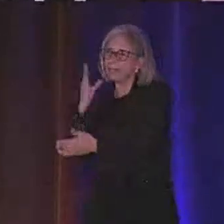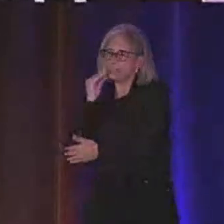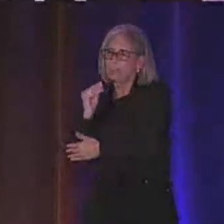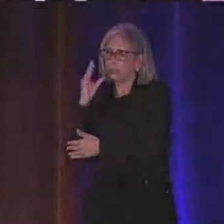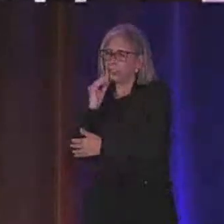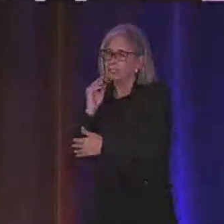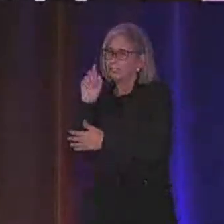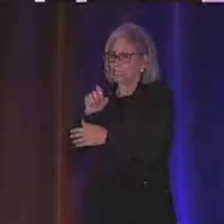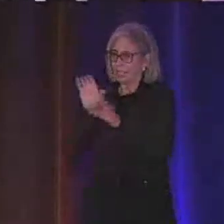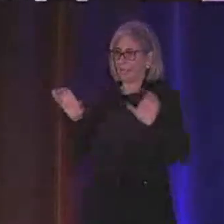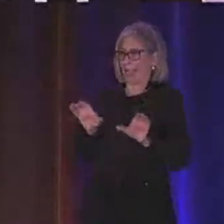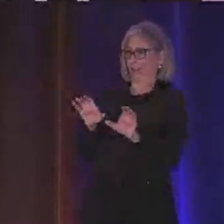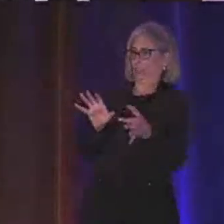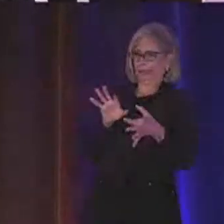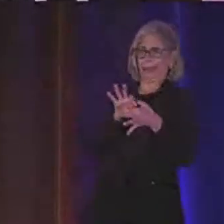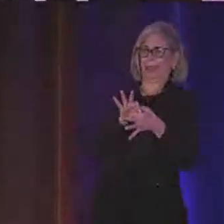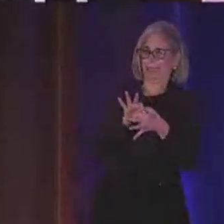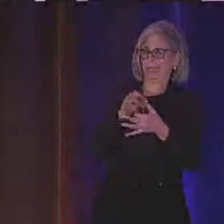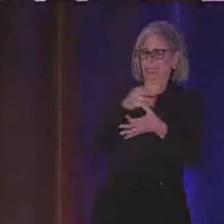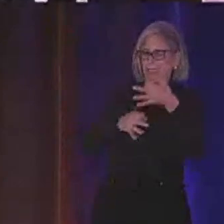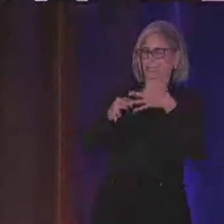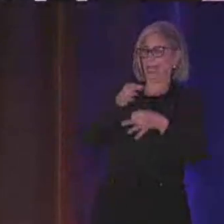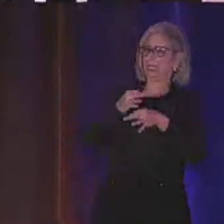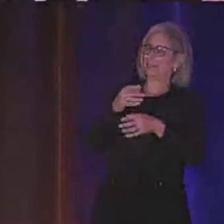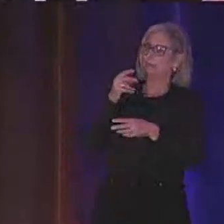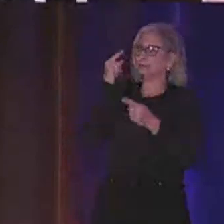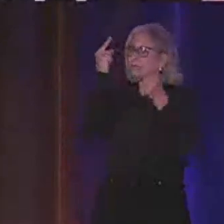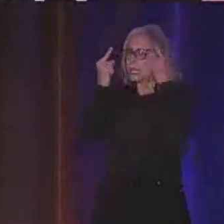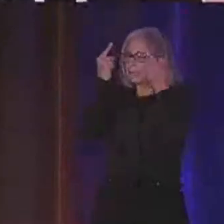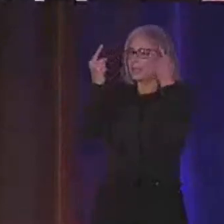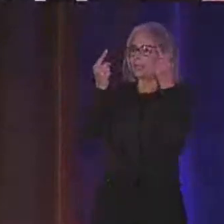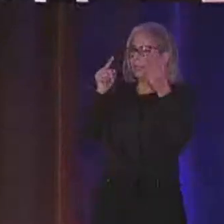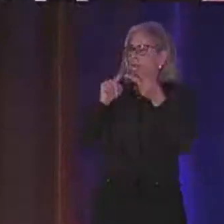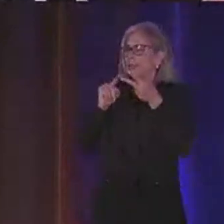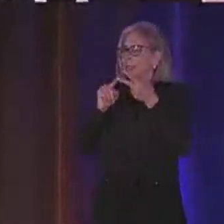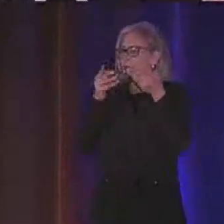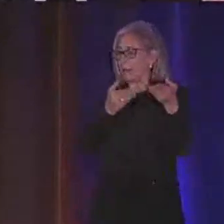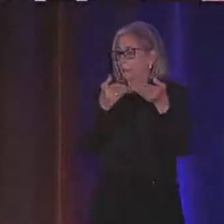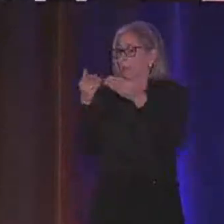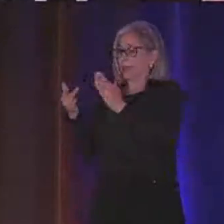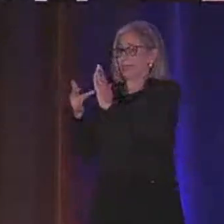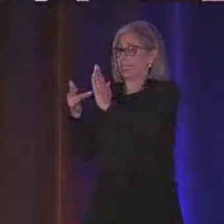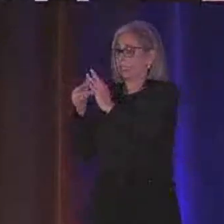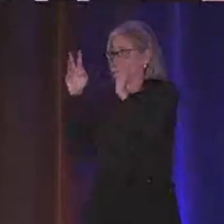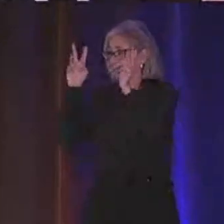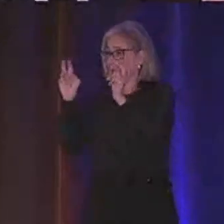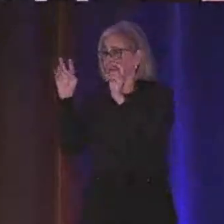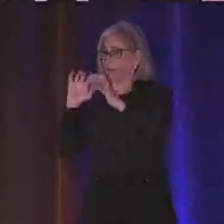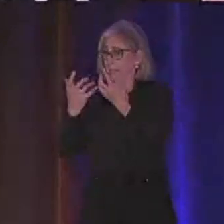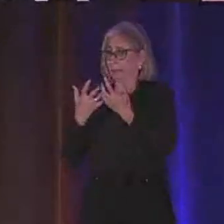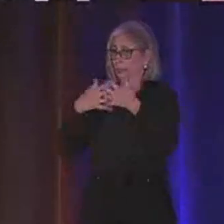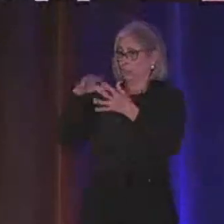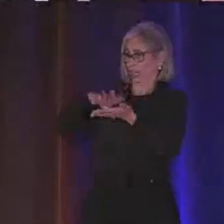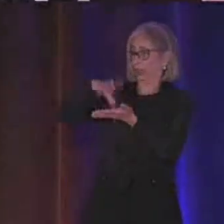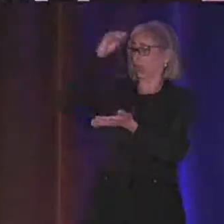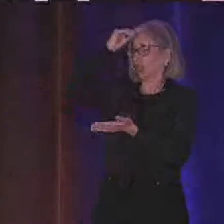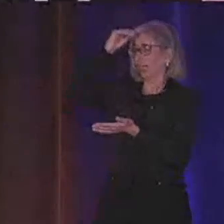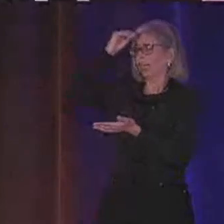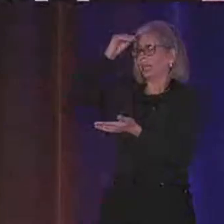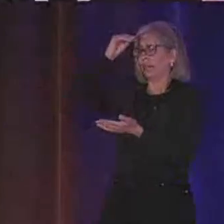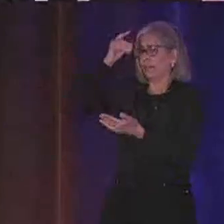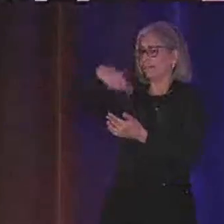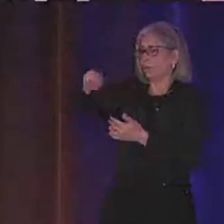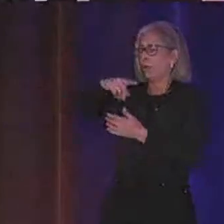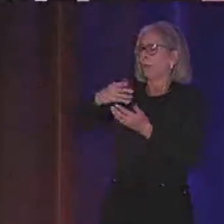be actionable, right? Instead, it could be contemplative. It could bring a technical topic like machine learning to